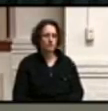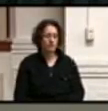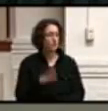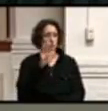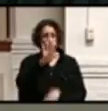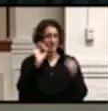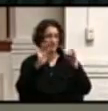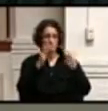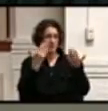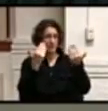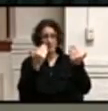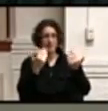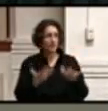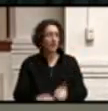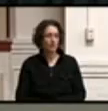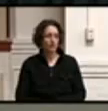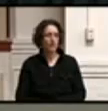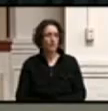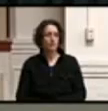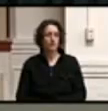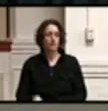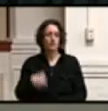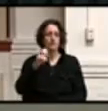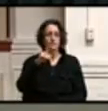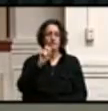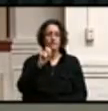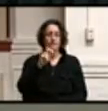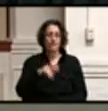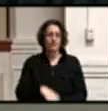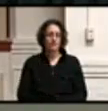what your thoughts are. And please.